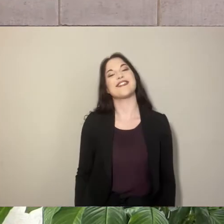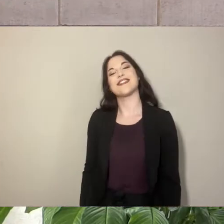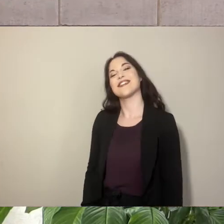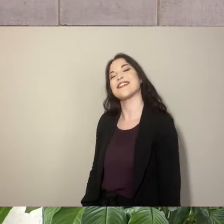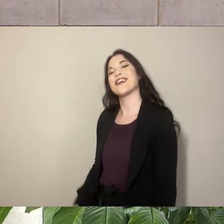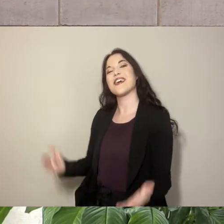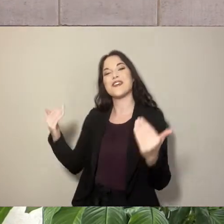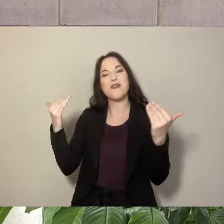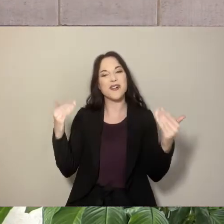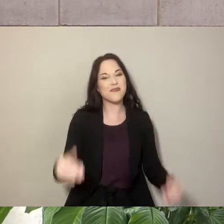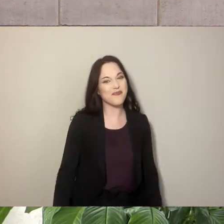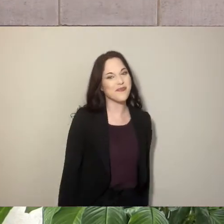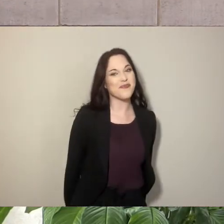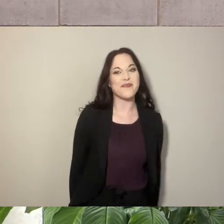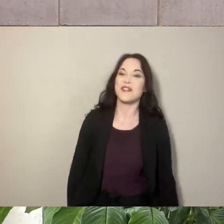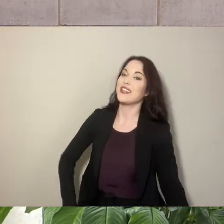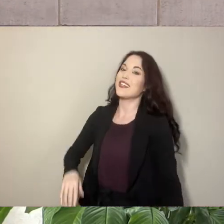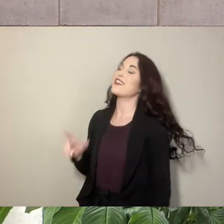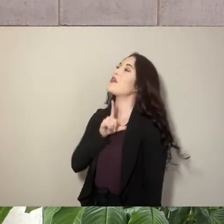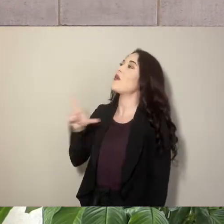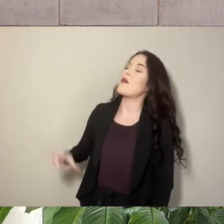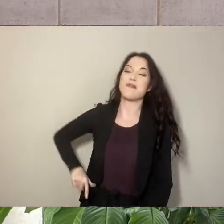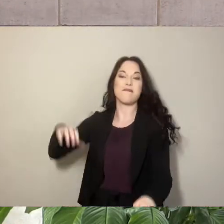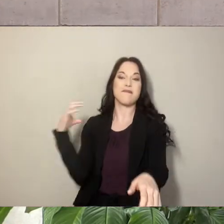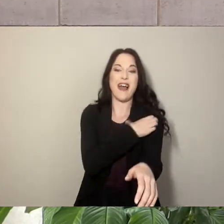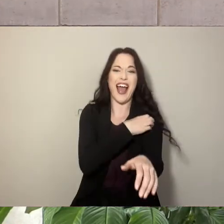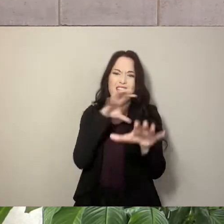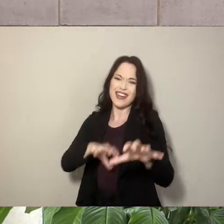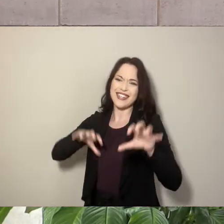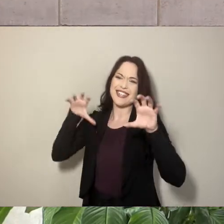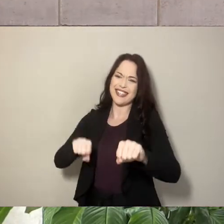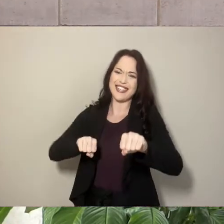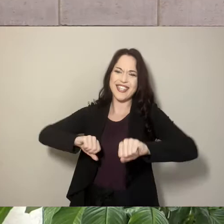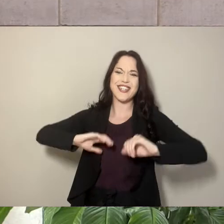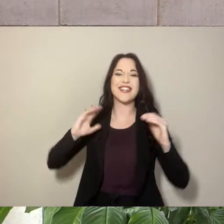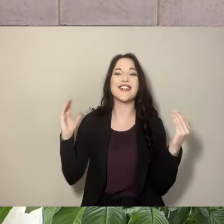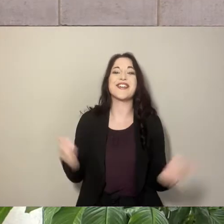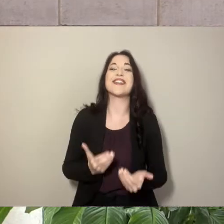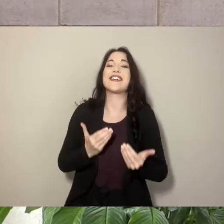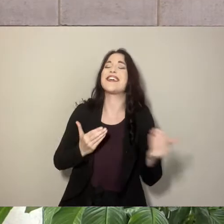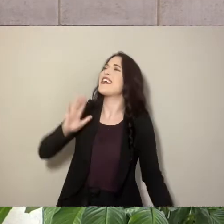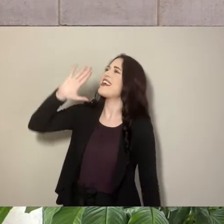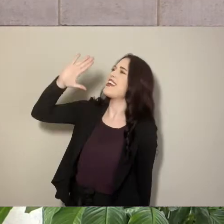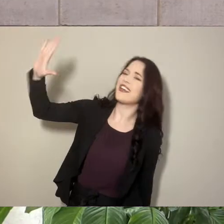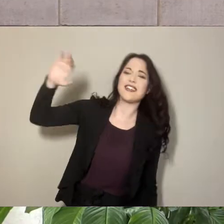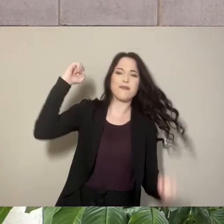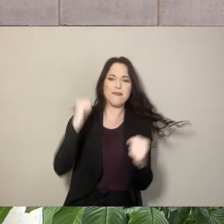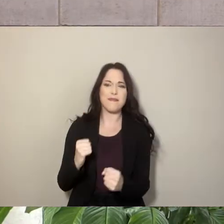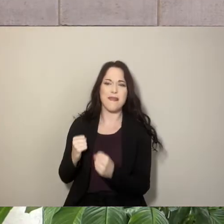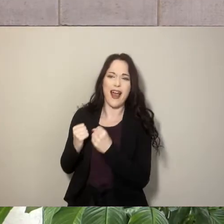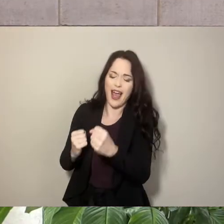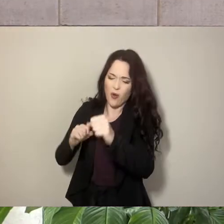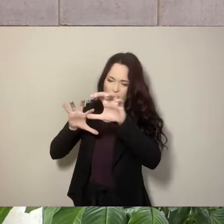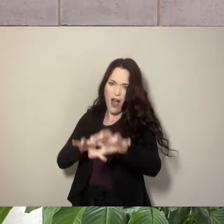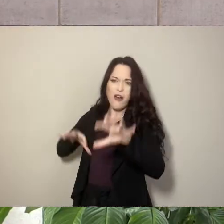Come on, the power of the Lord. Come on. The power of the Lord is here.